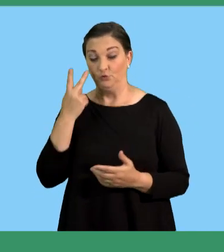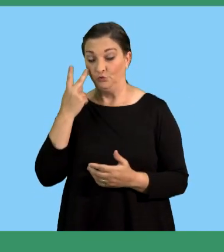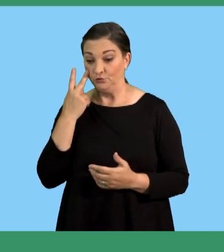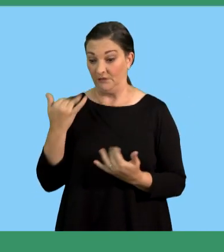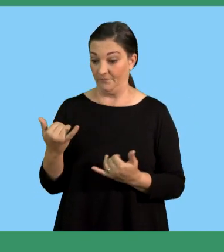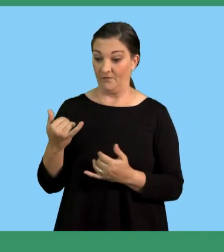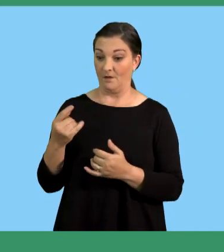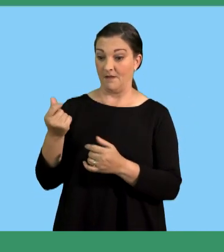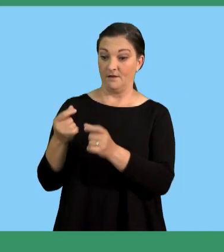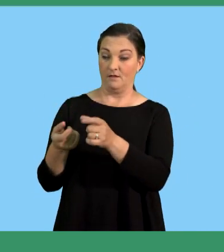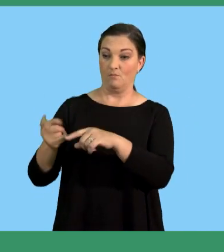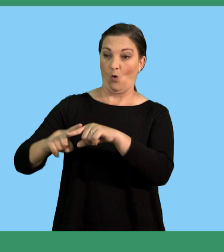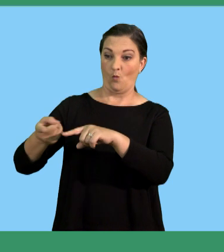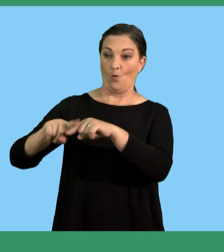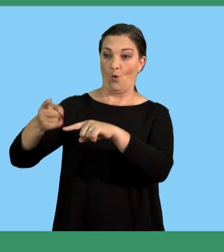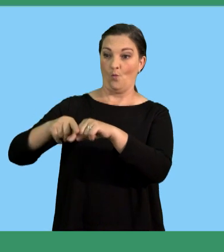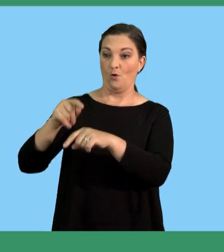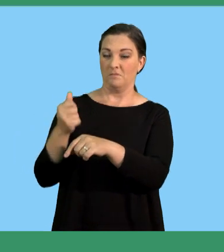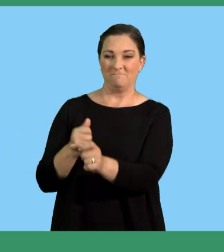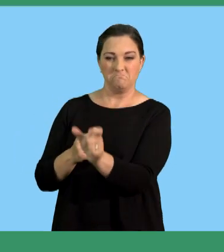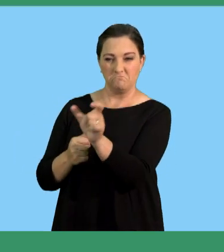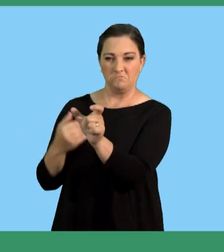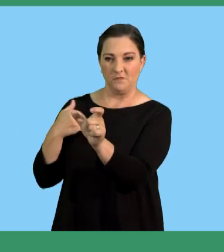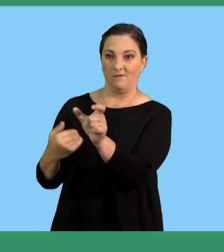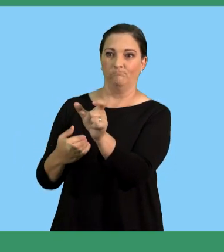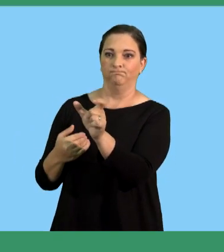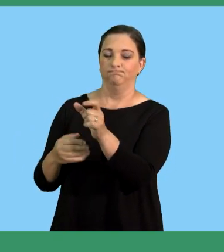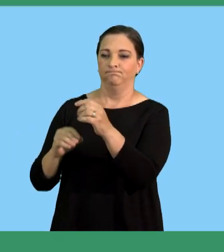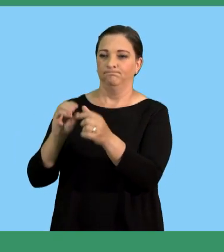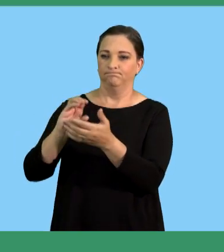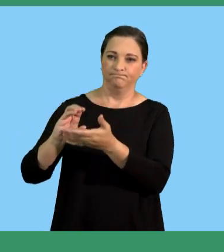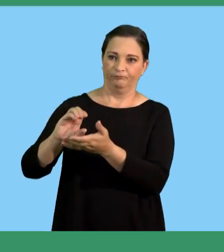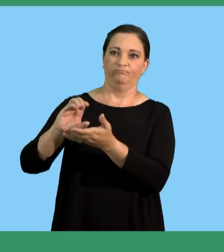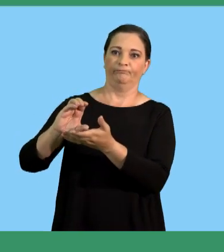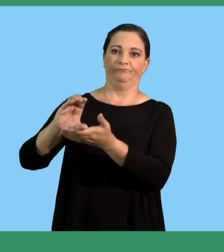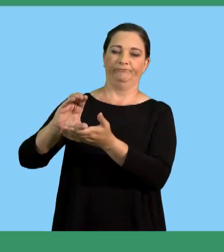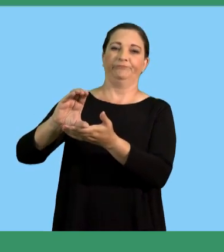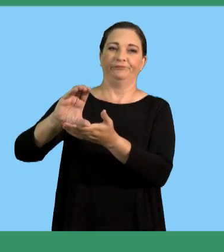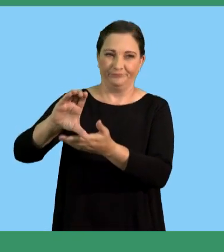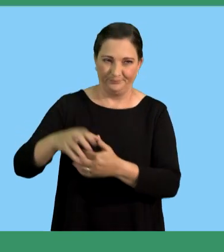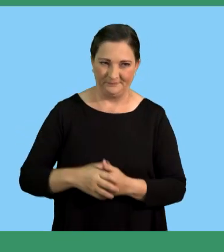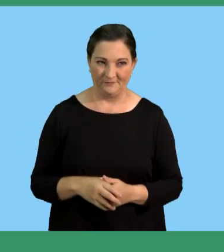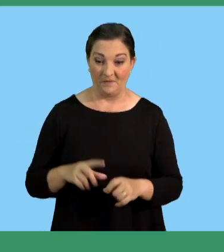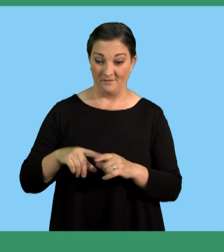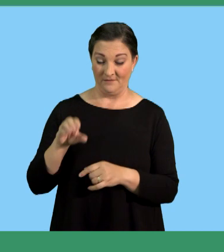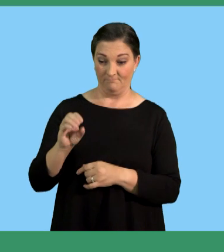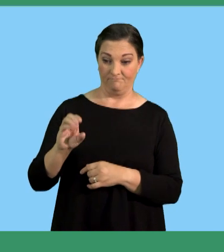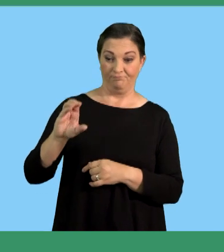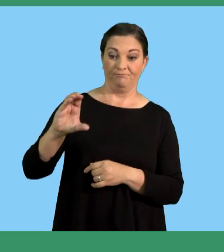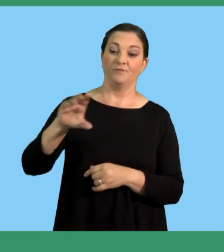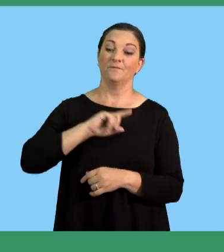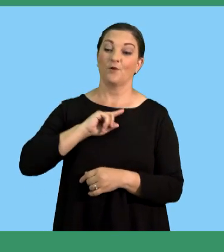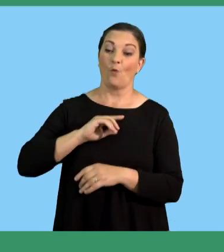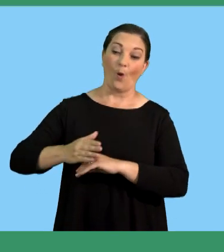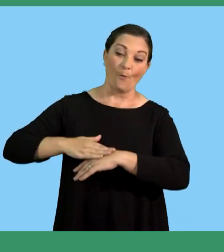will increase to 22 and more depending with the number of years. And then with compound, it